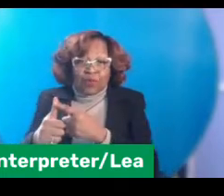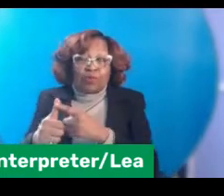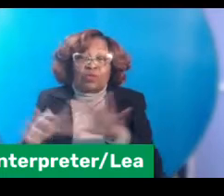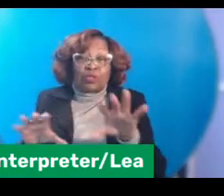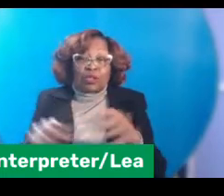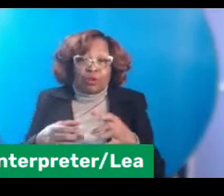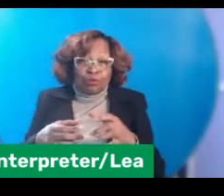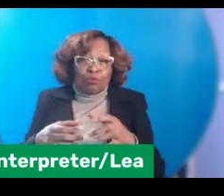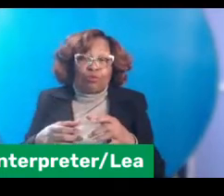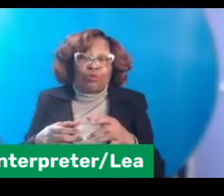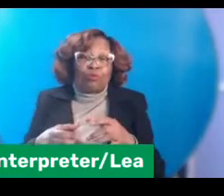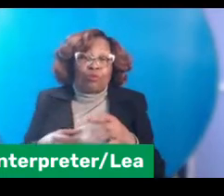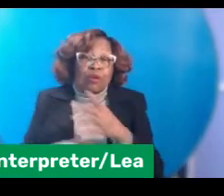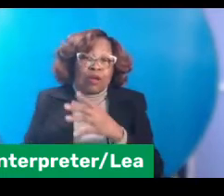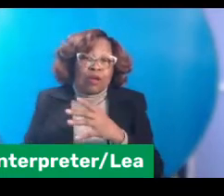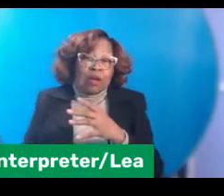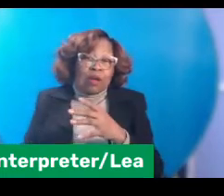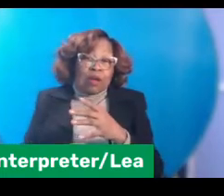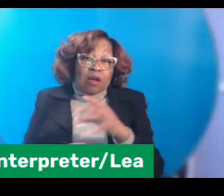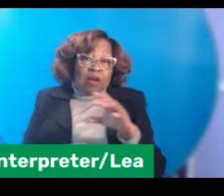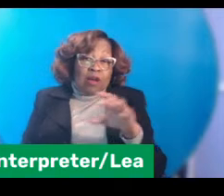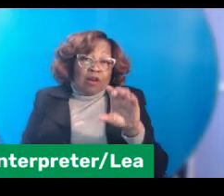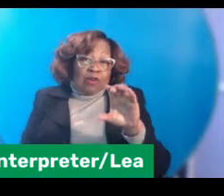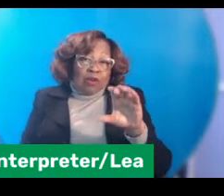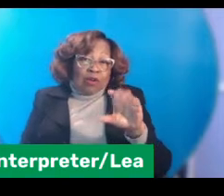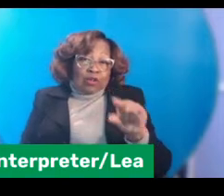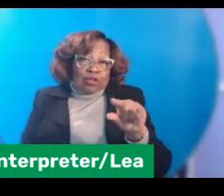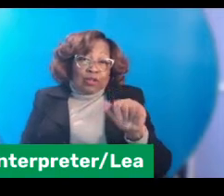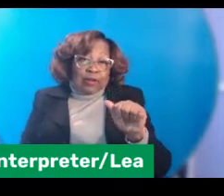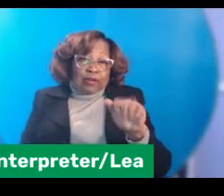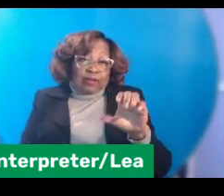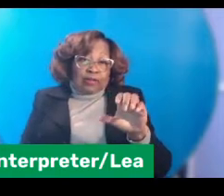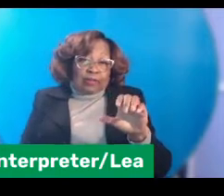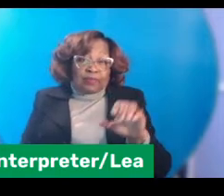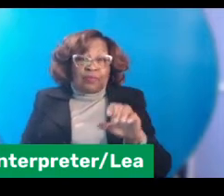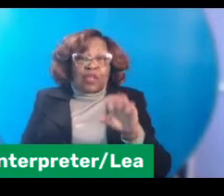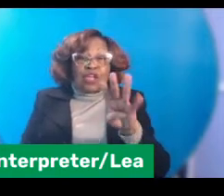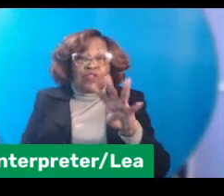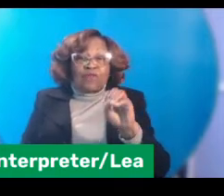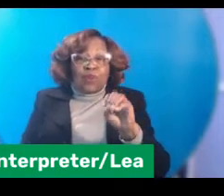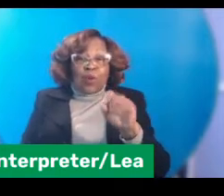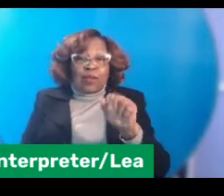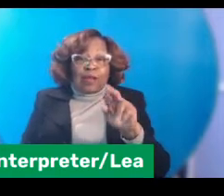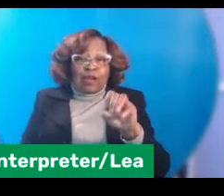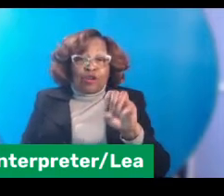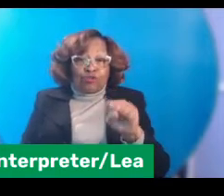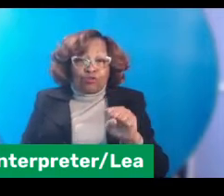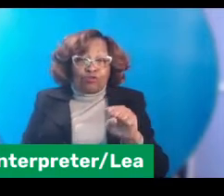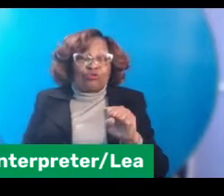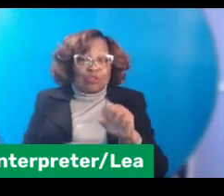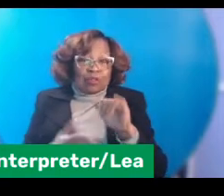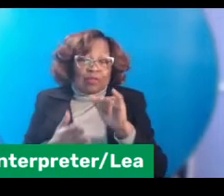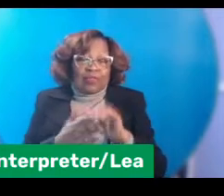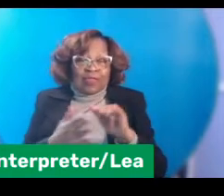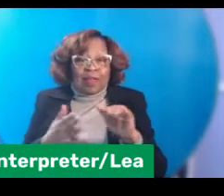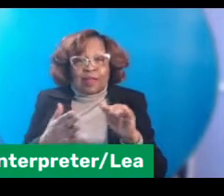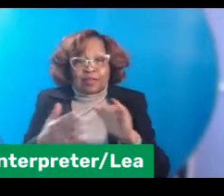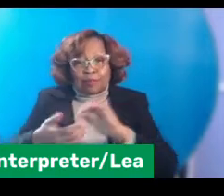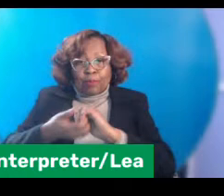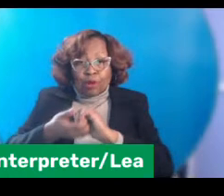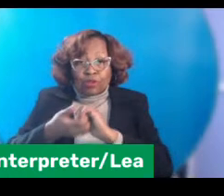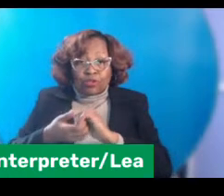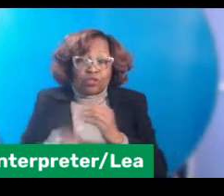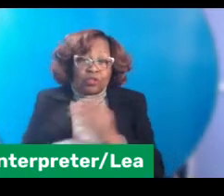grocery access and culinary entrepreneurship is 40 Acres Fresh Market, which is a partnership between 40 Acres